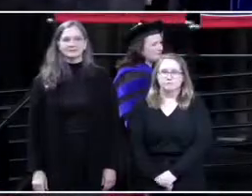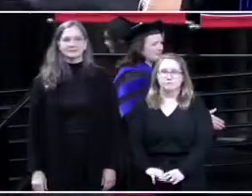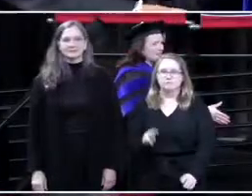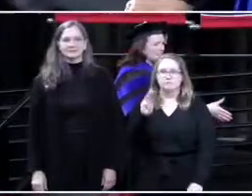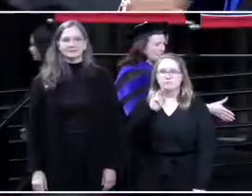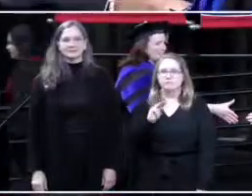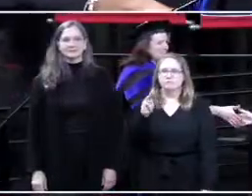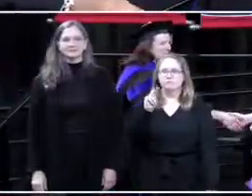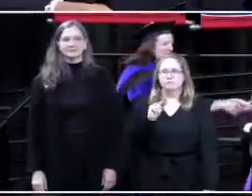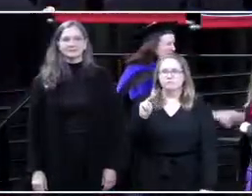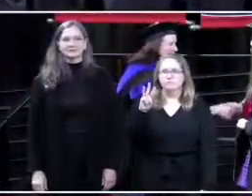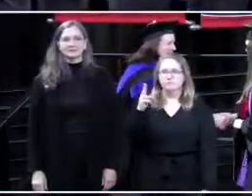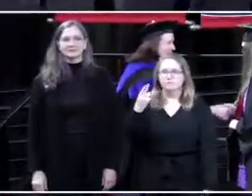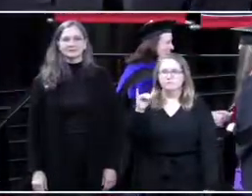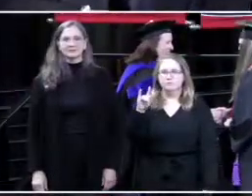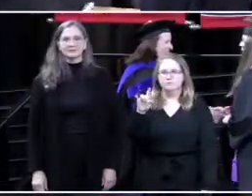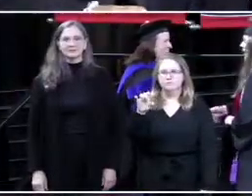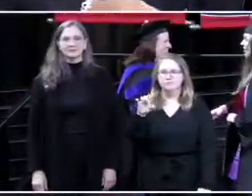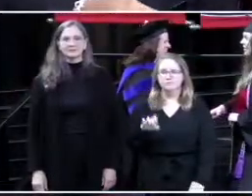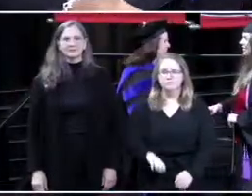Megan Nicole White.